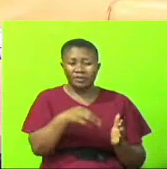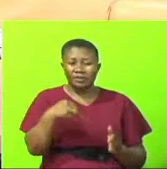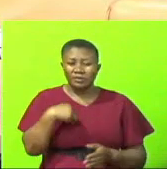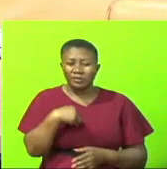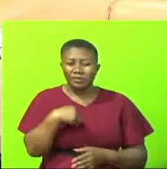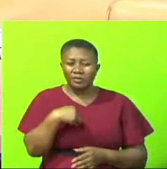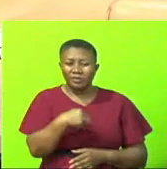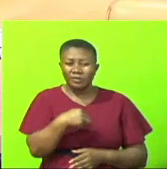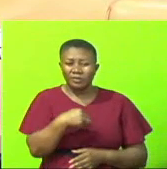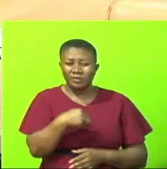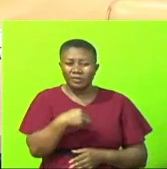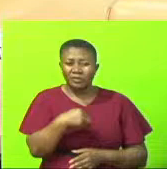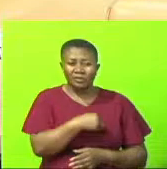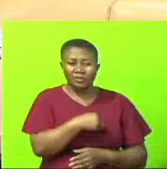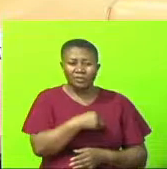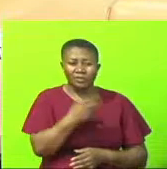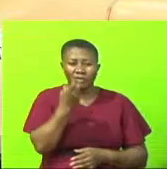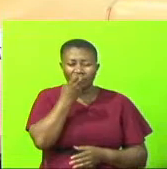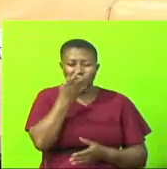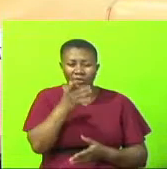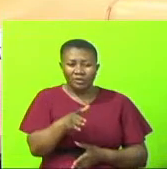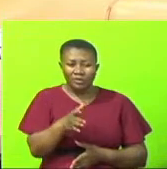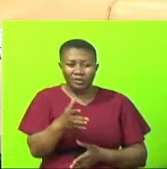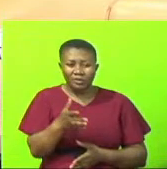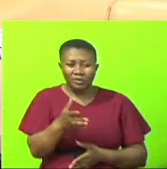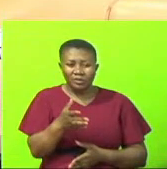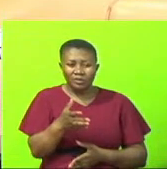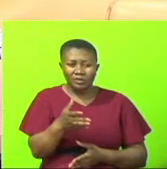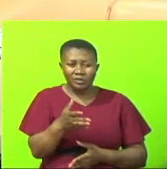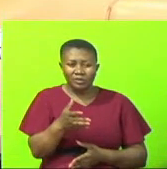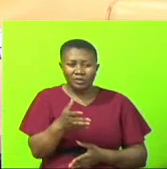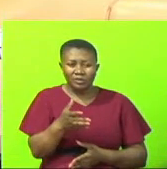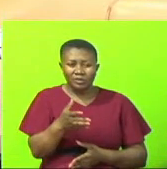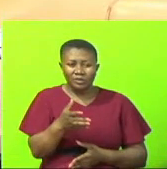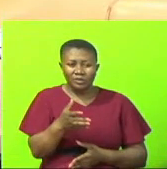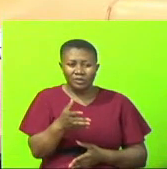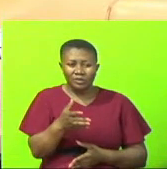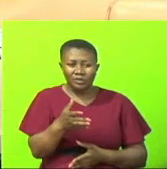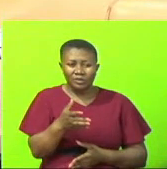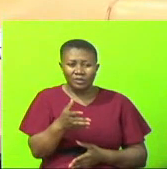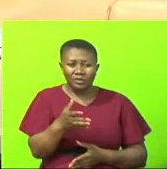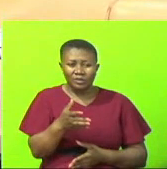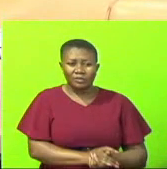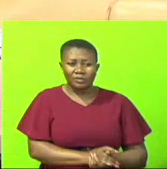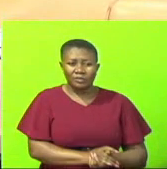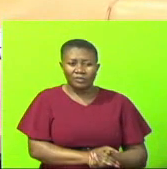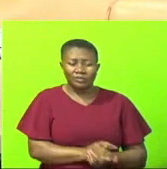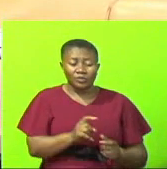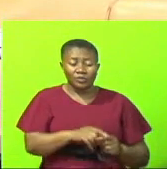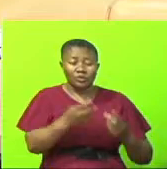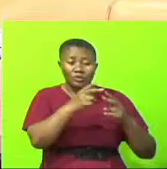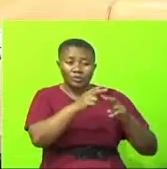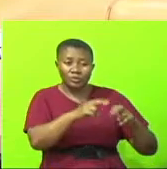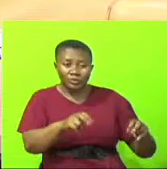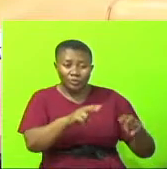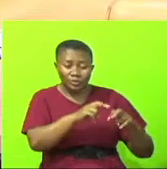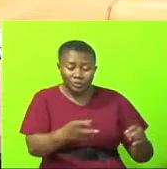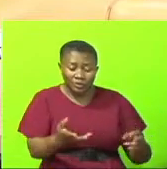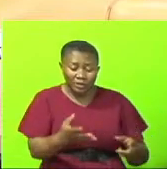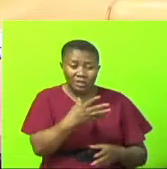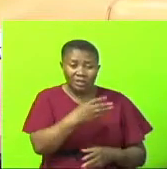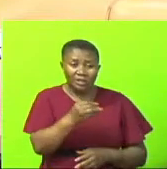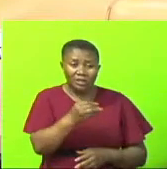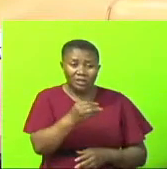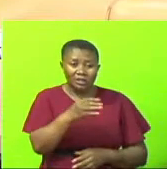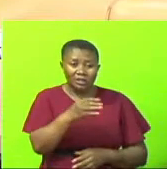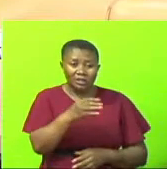Speaker, considering the comments of the statement, may direct a committee to investigate and inquire into the matter. And the